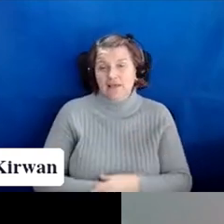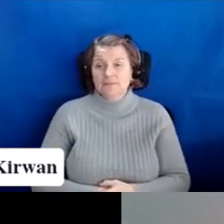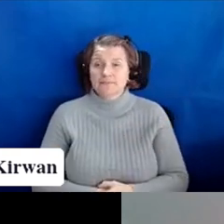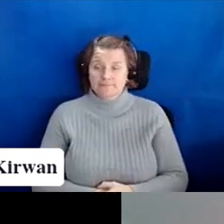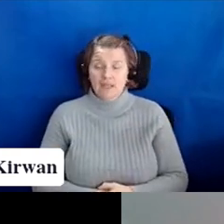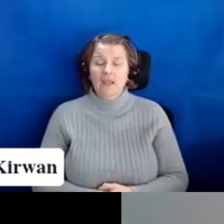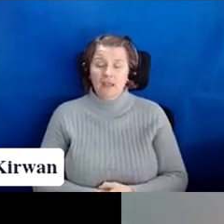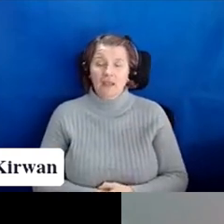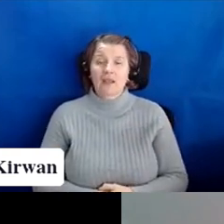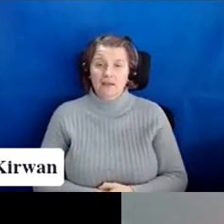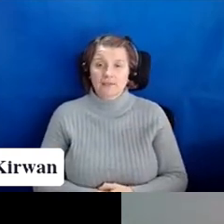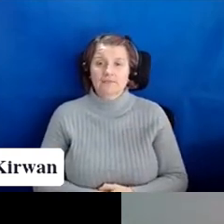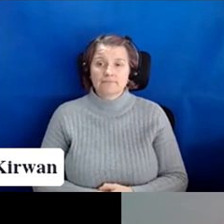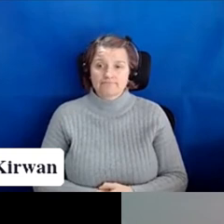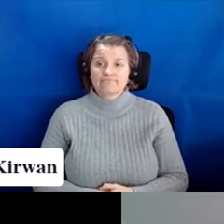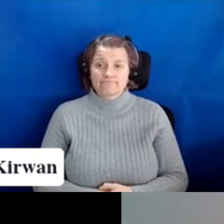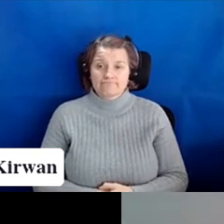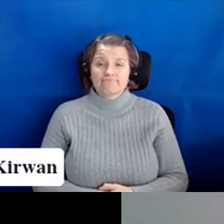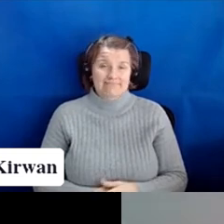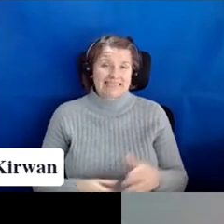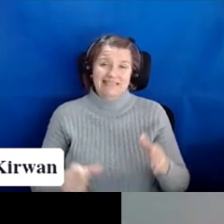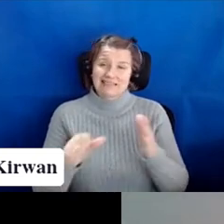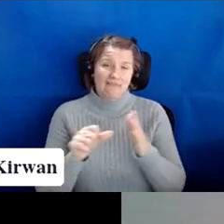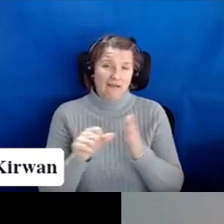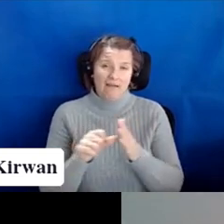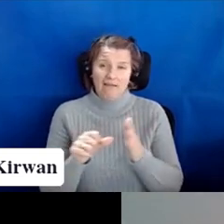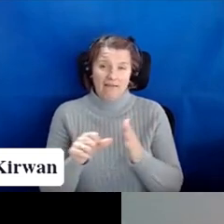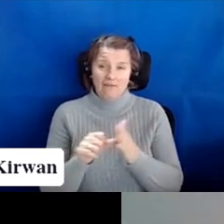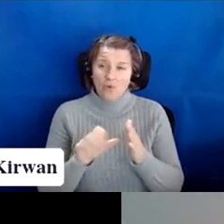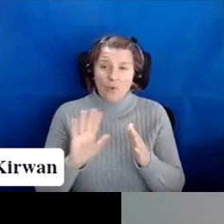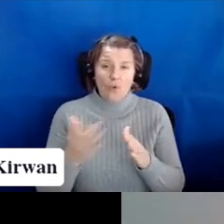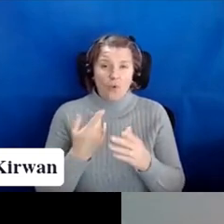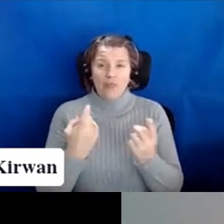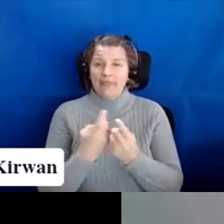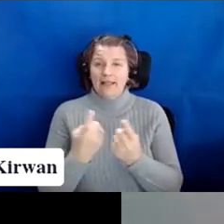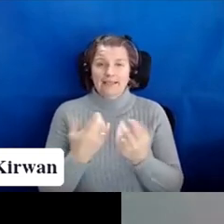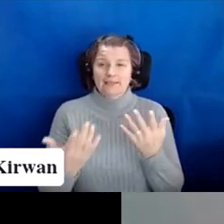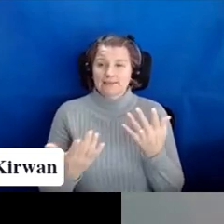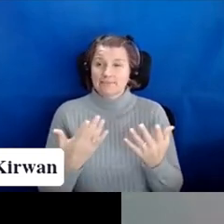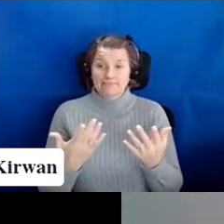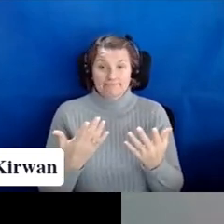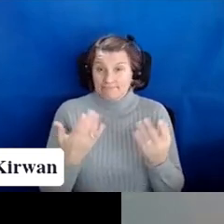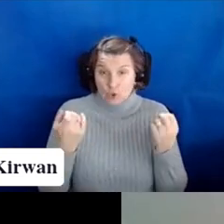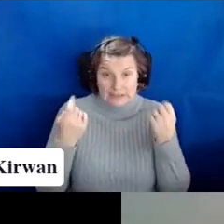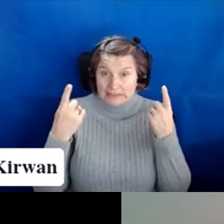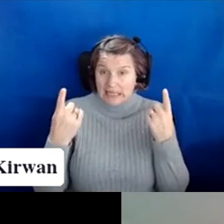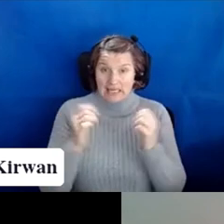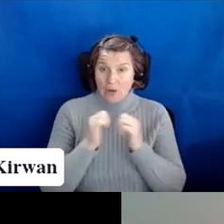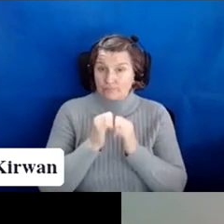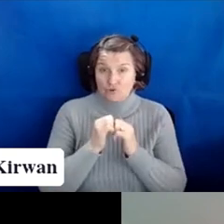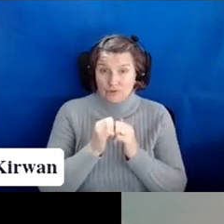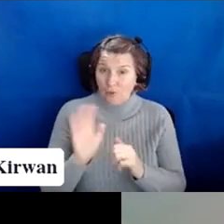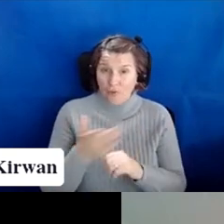Yeah, I mean, I suppose it's a difficult one because all this stuff is, I totally understand and appreciate that all this stuff